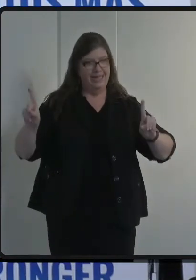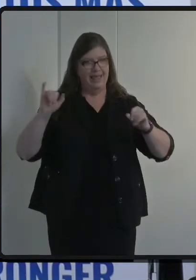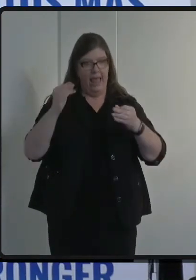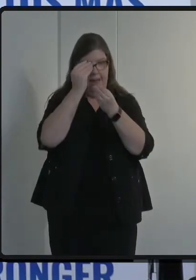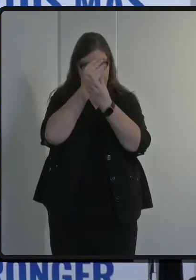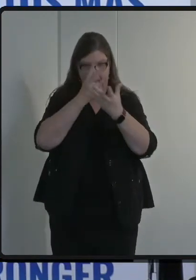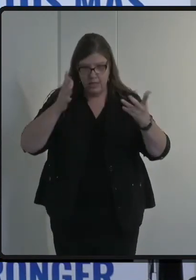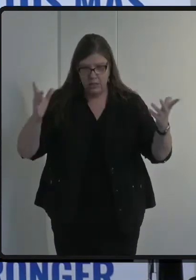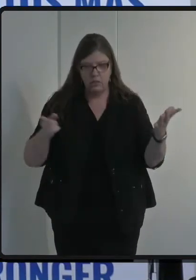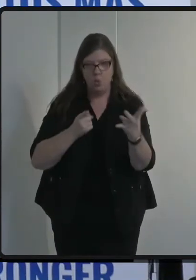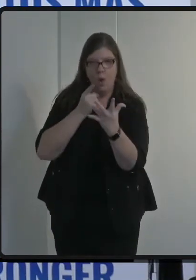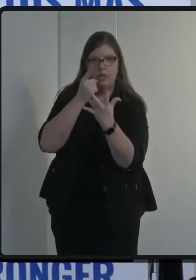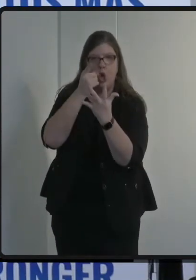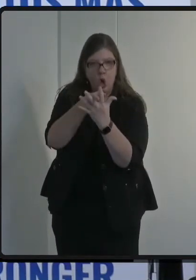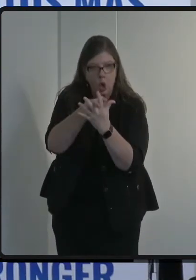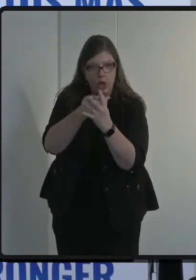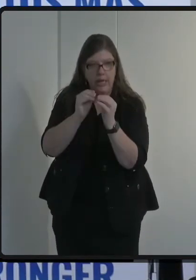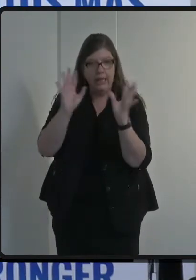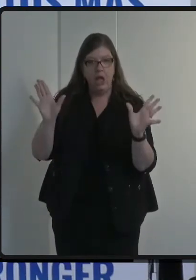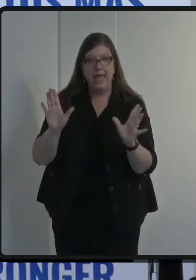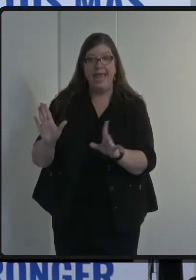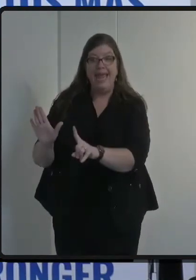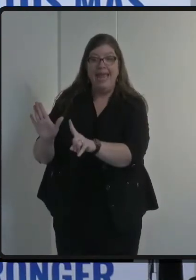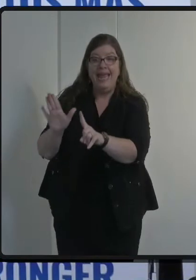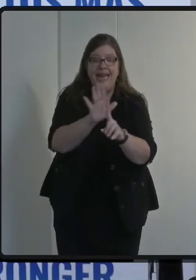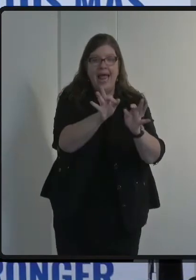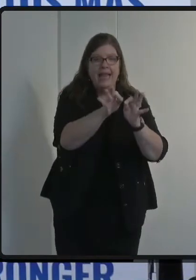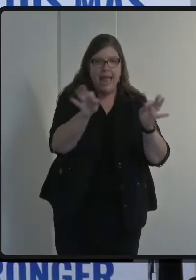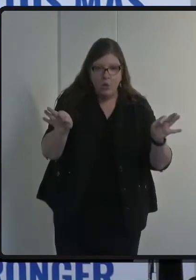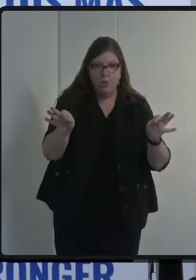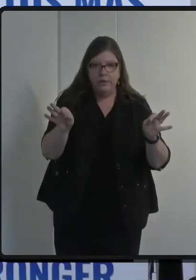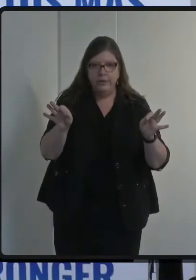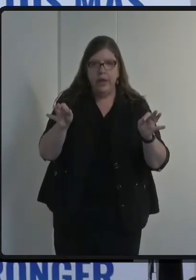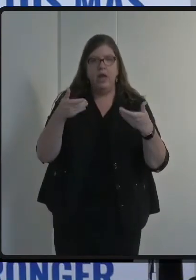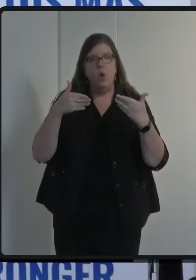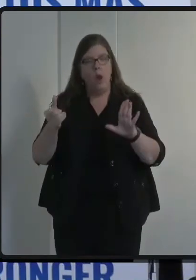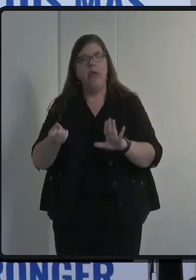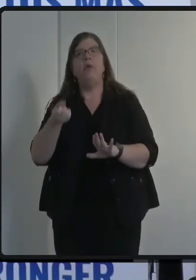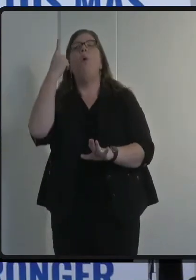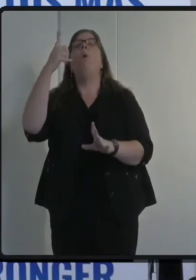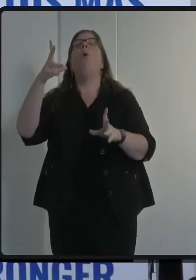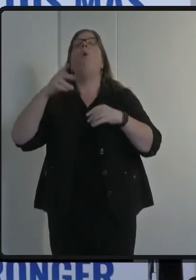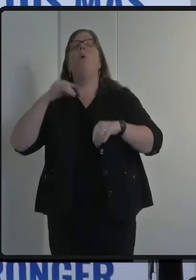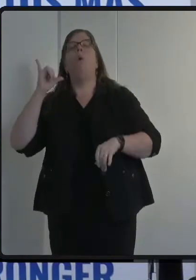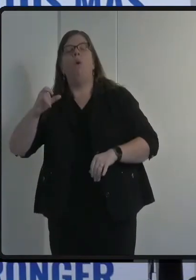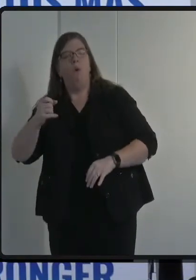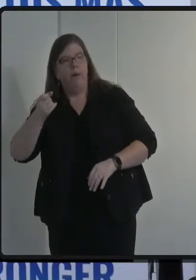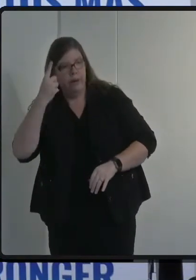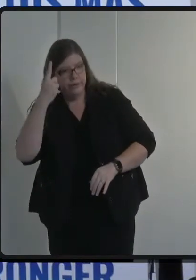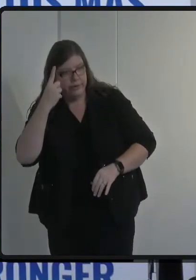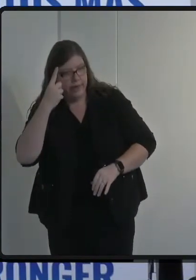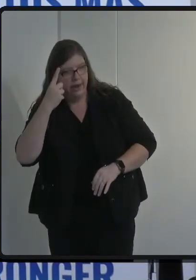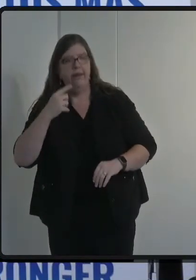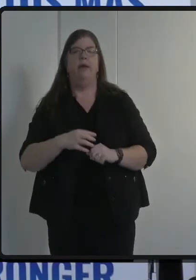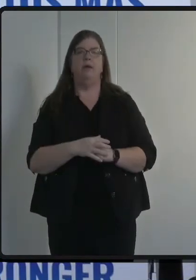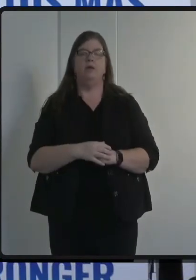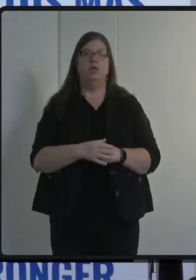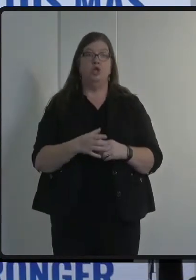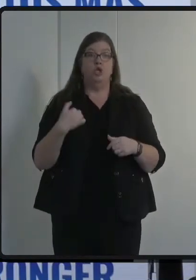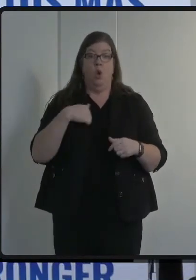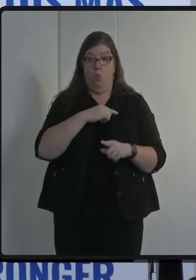was heard, and heard in a language and in a manner that was acceptable and understood. So we